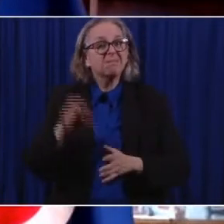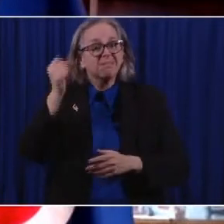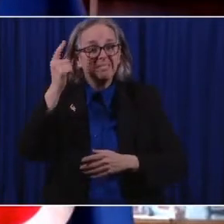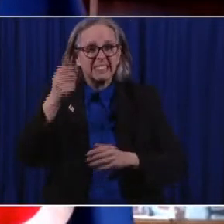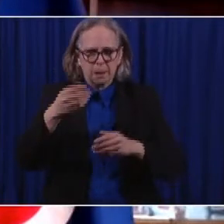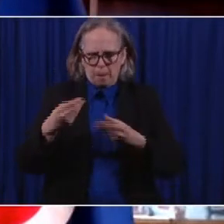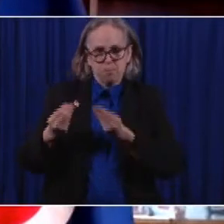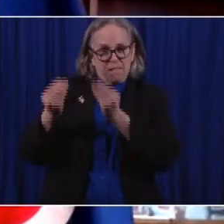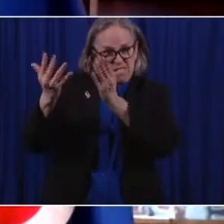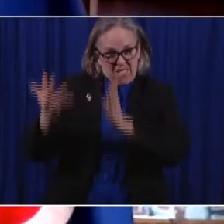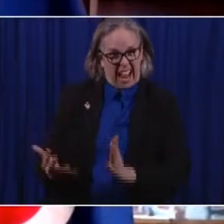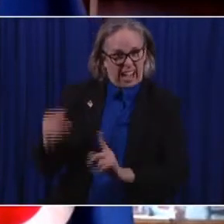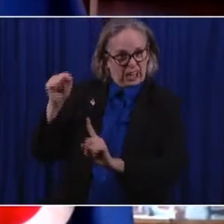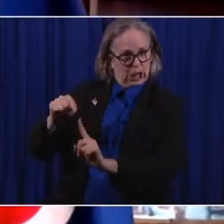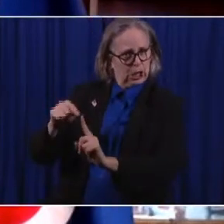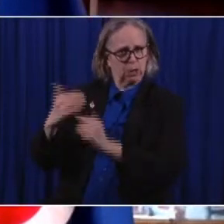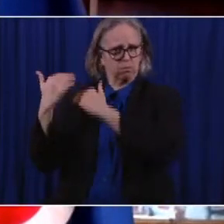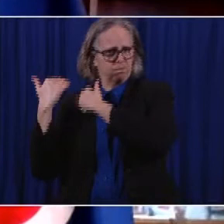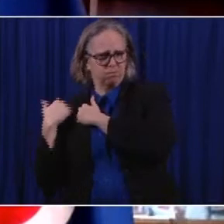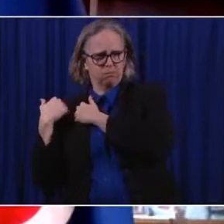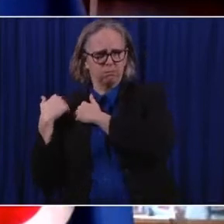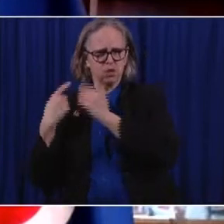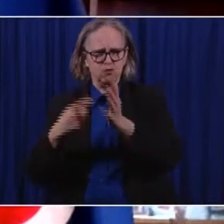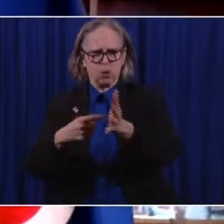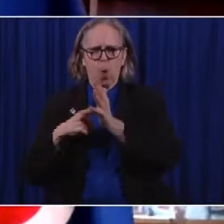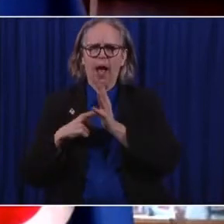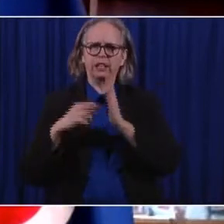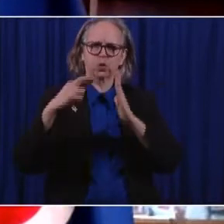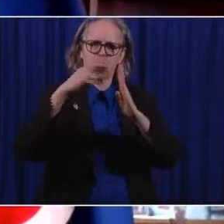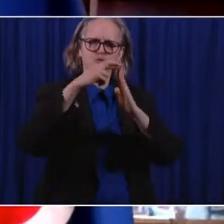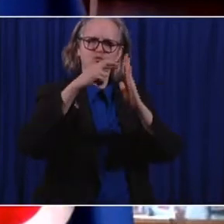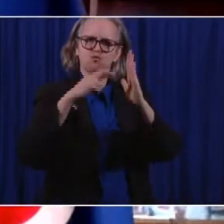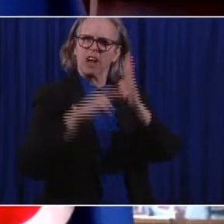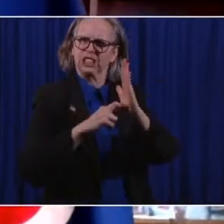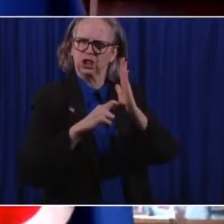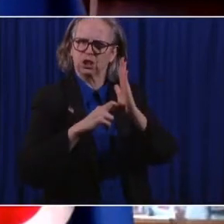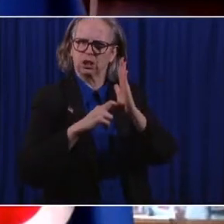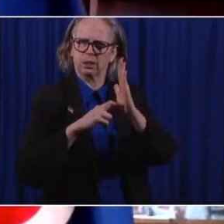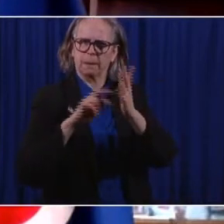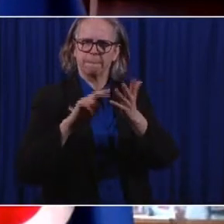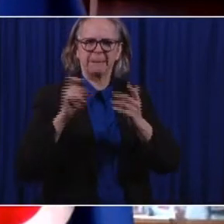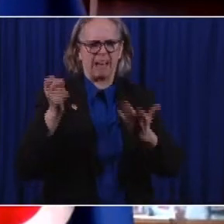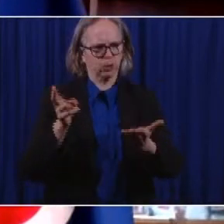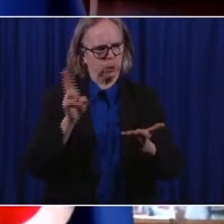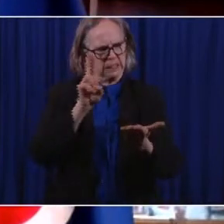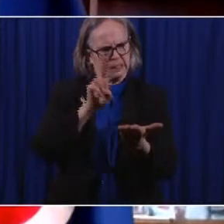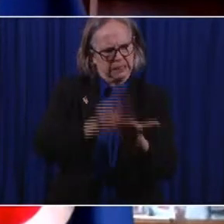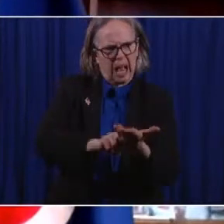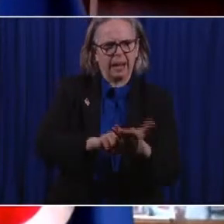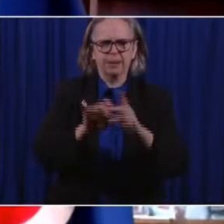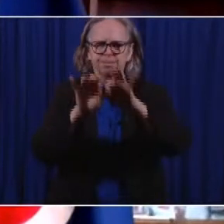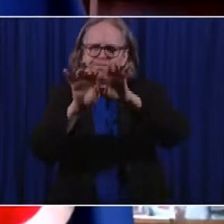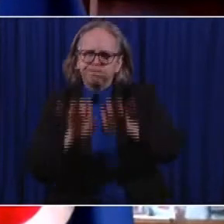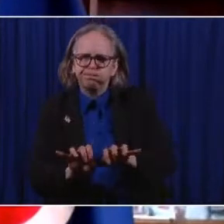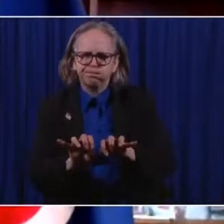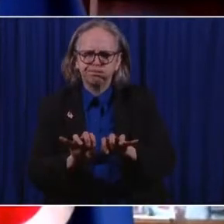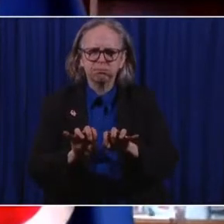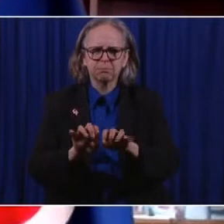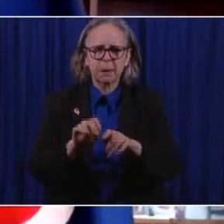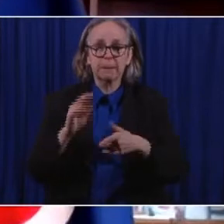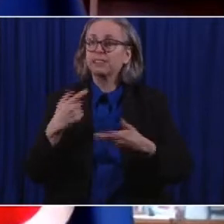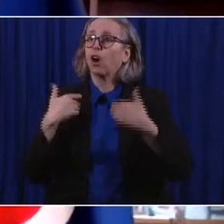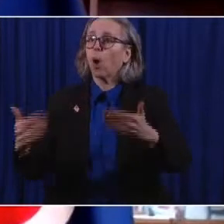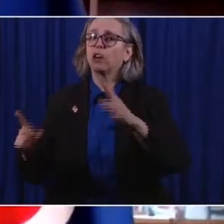registration and the appointments to get the vaccine. There'll be no walk-ins,